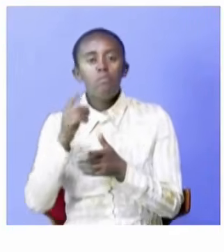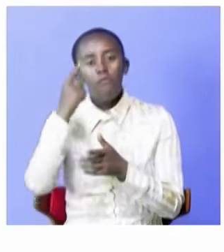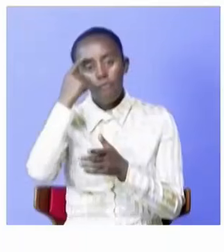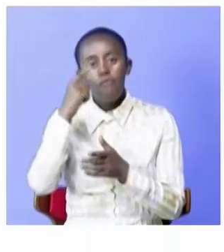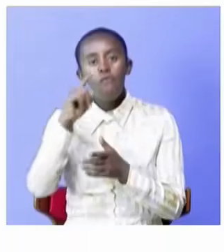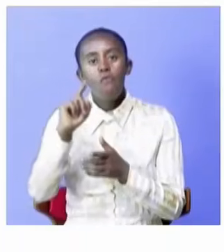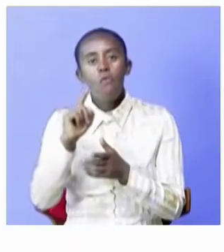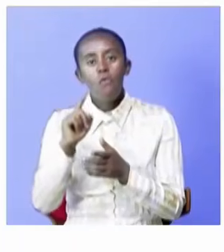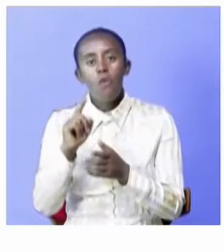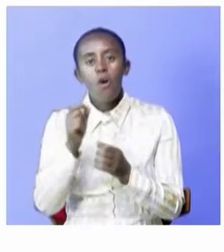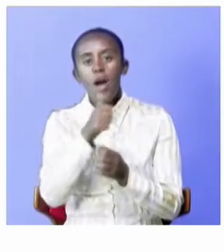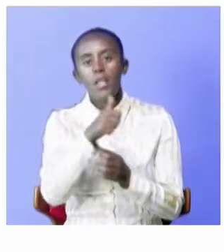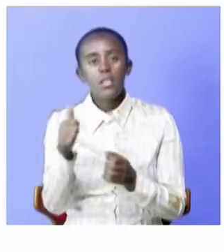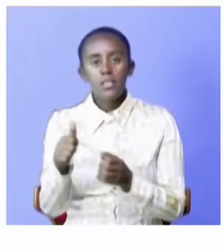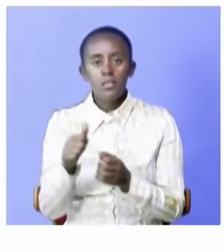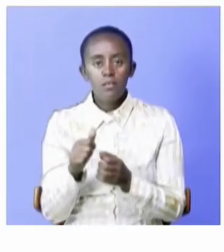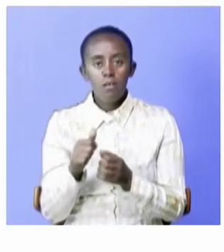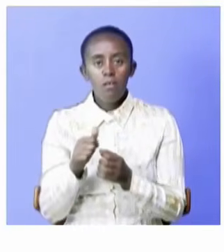Addis